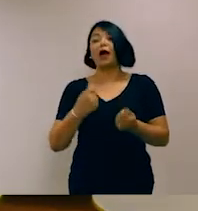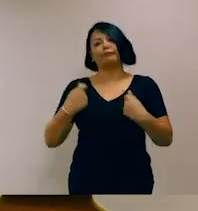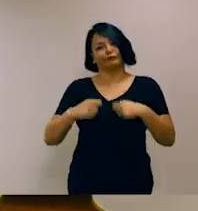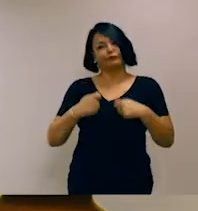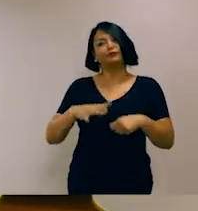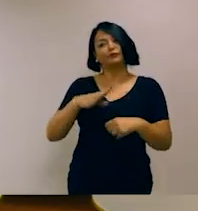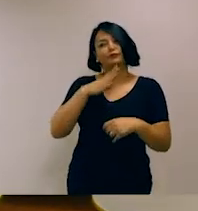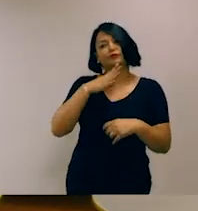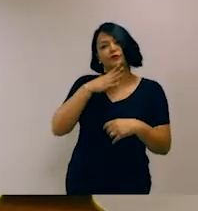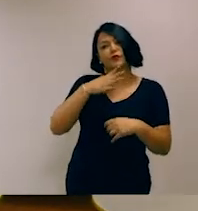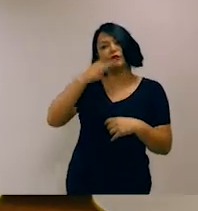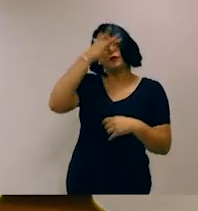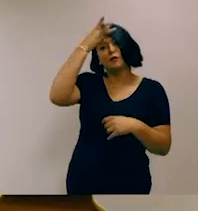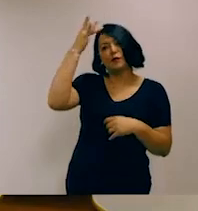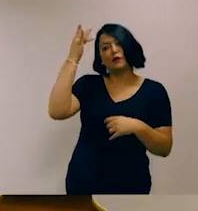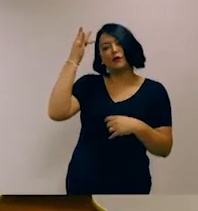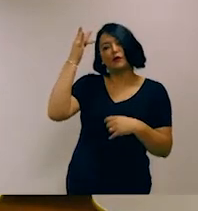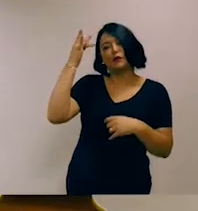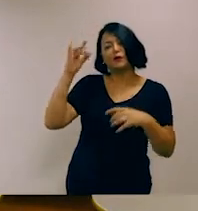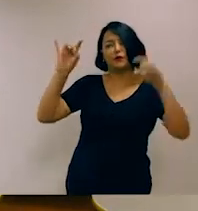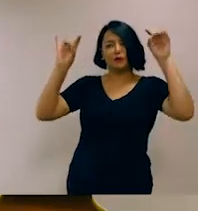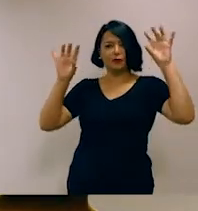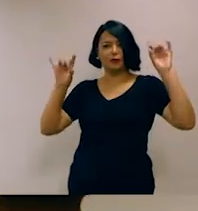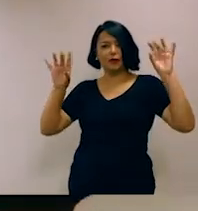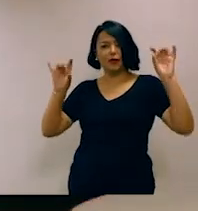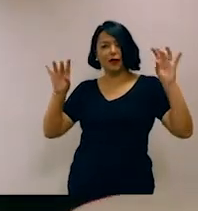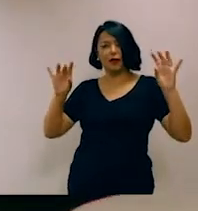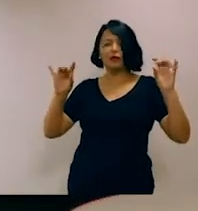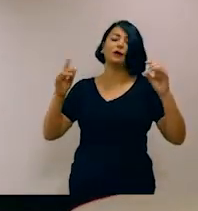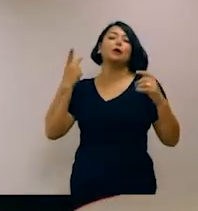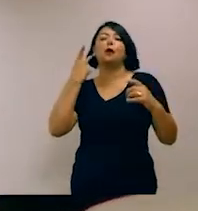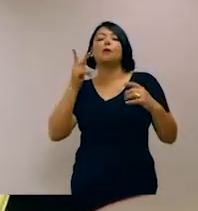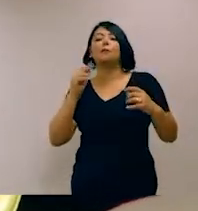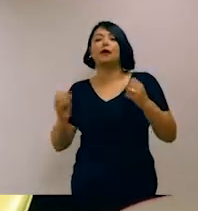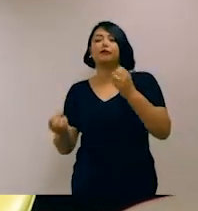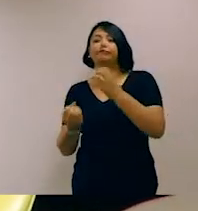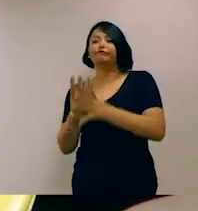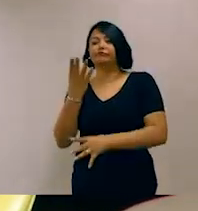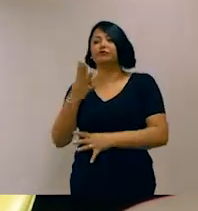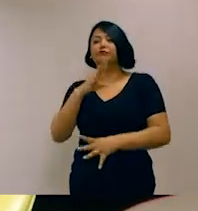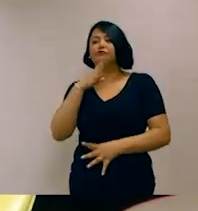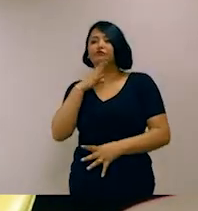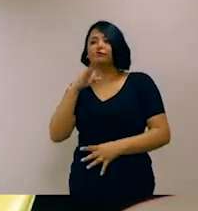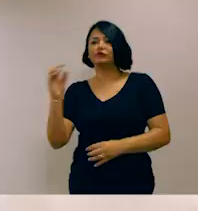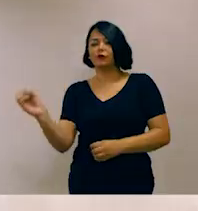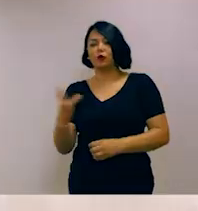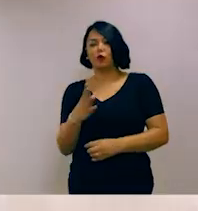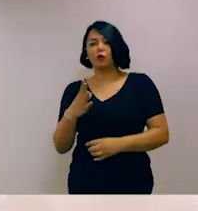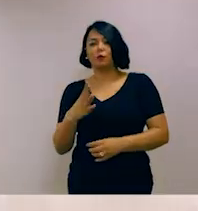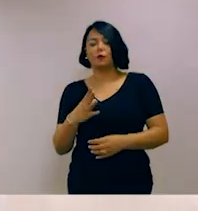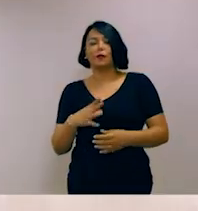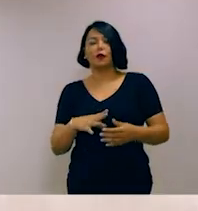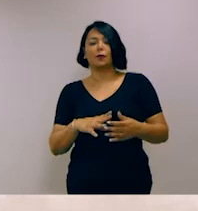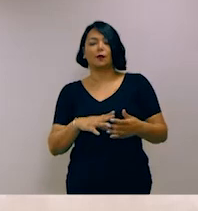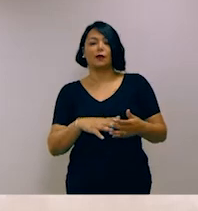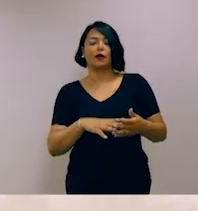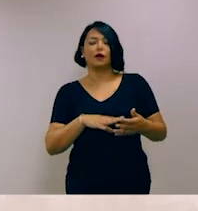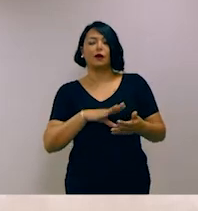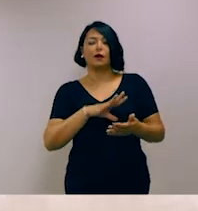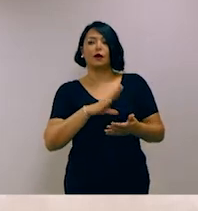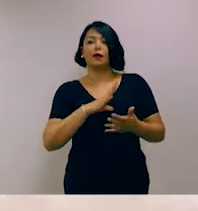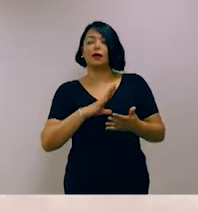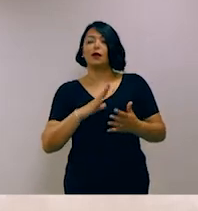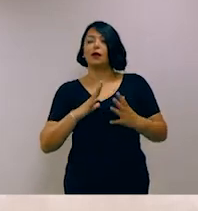expert knowledge so that we can interpret the information. and after that create knowledge. When we